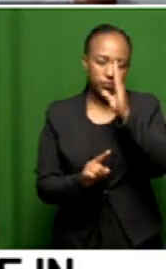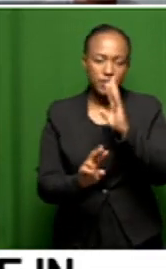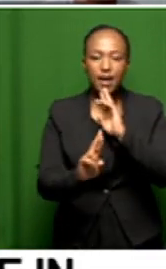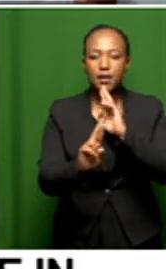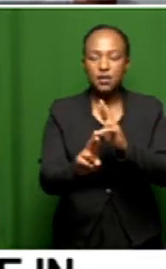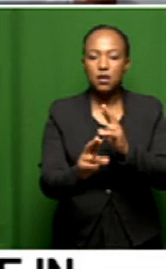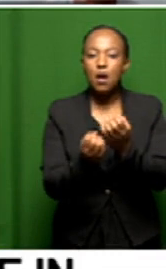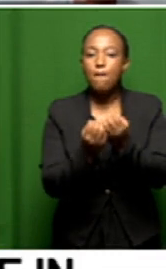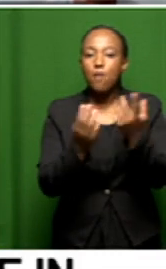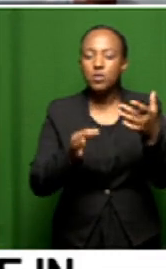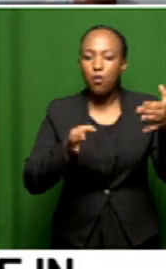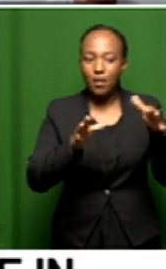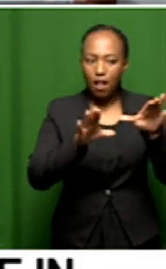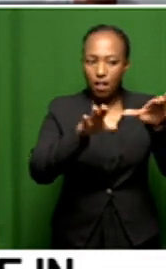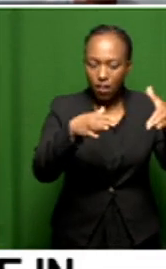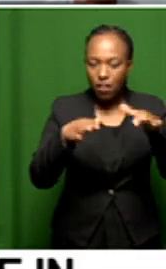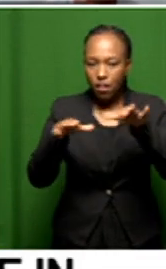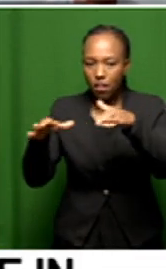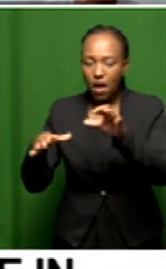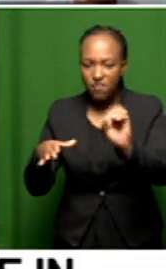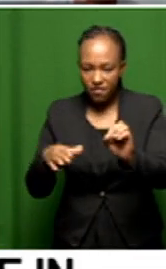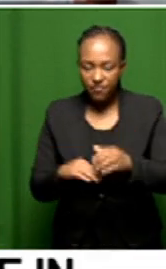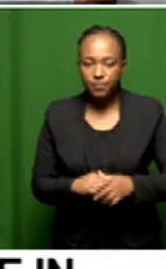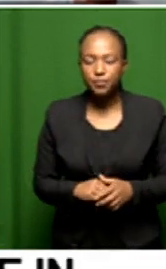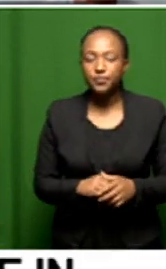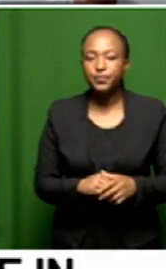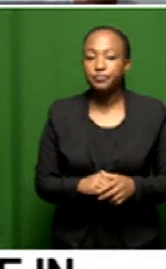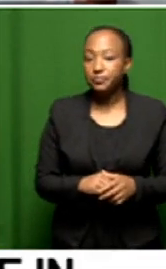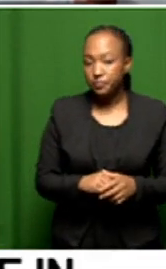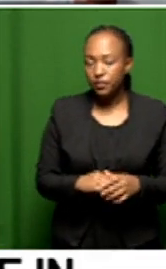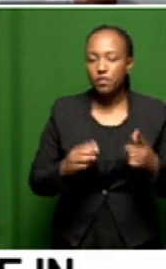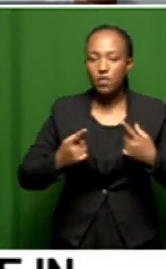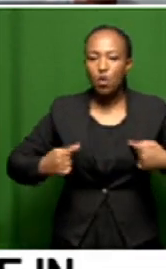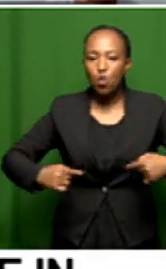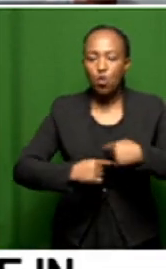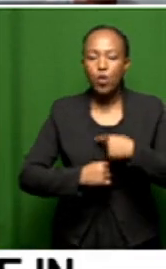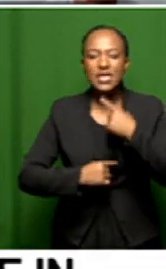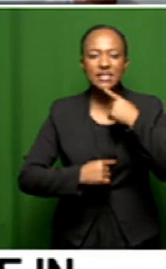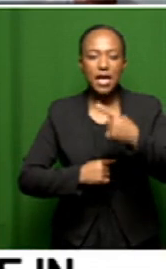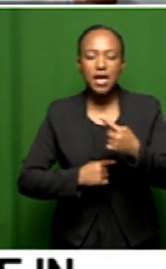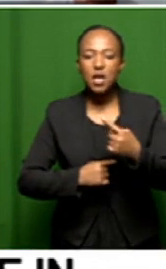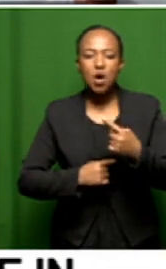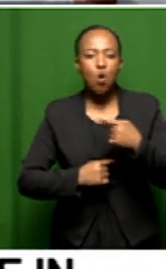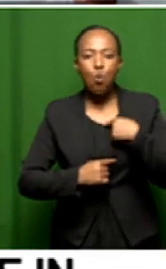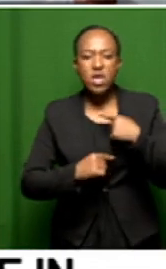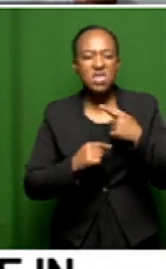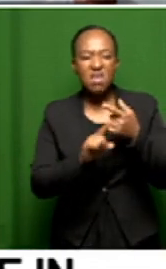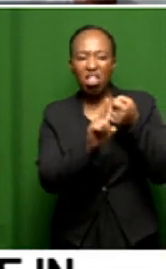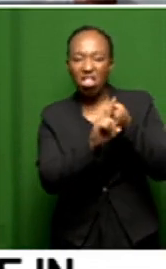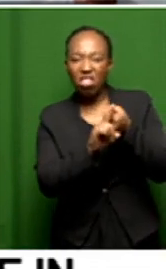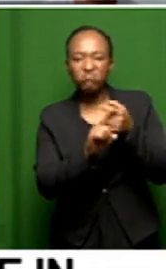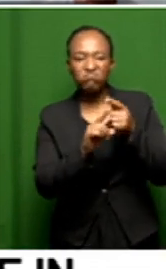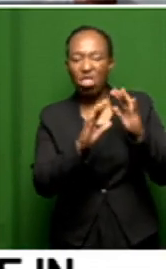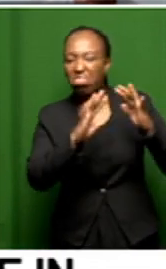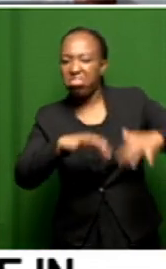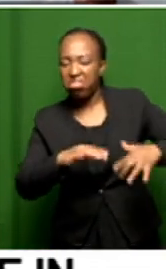of them are on the political ticket. But then we, as I said, that we are non-partisan, so we assist youth.